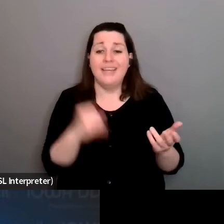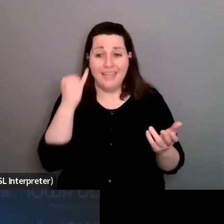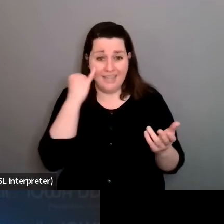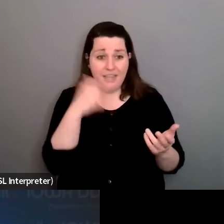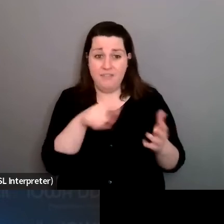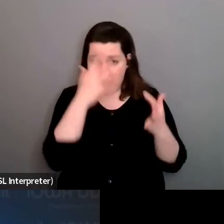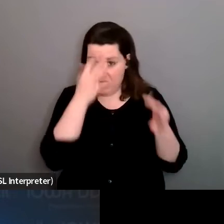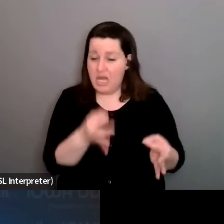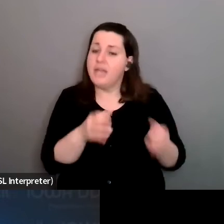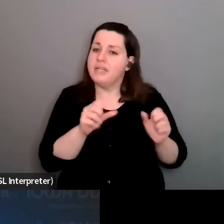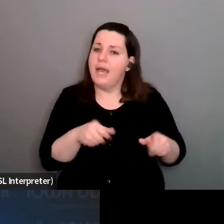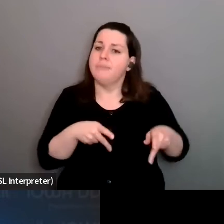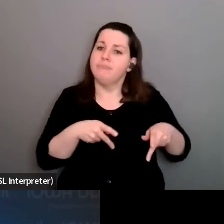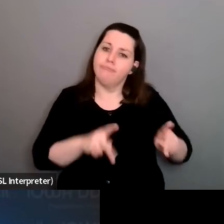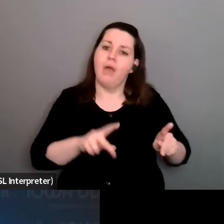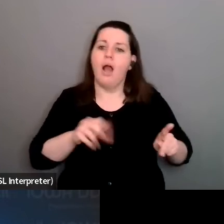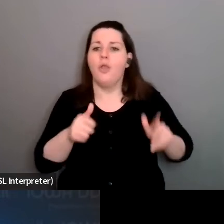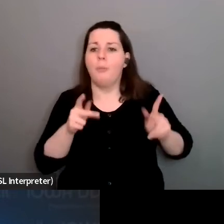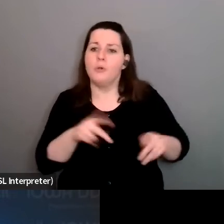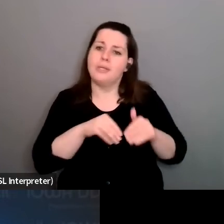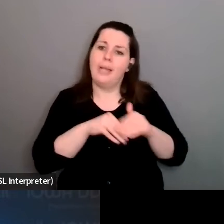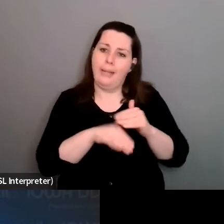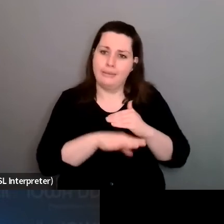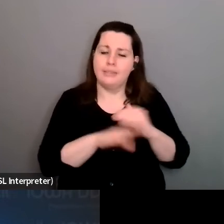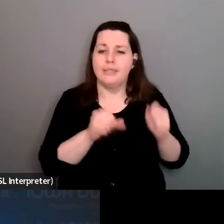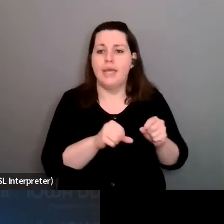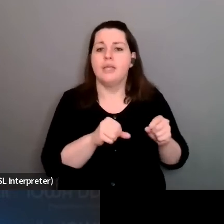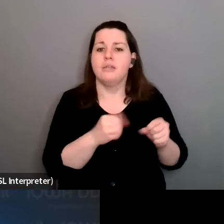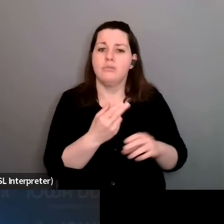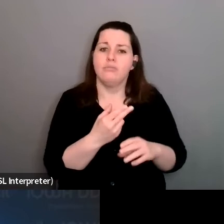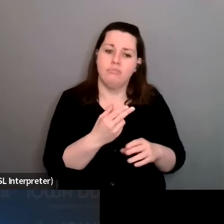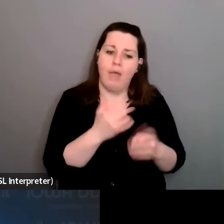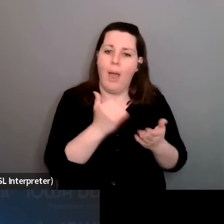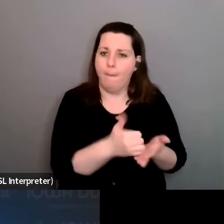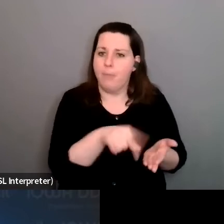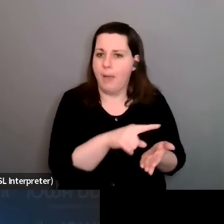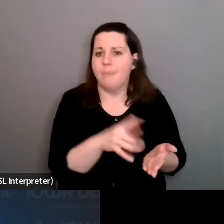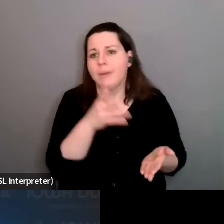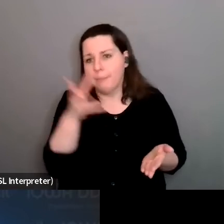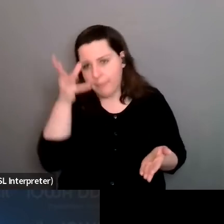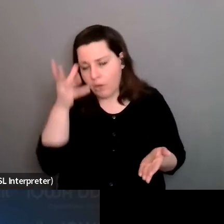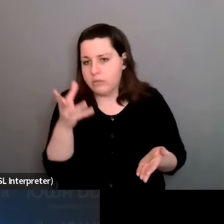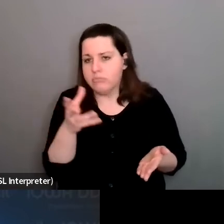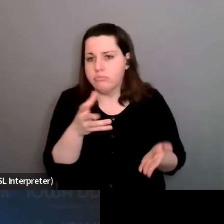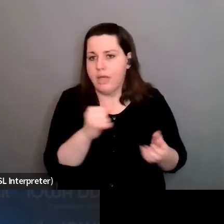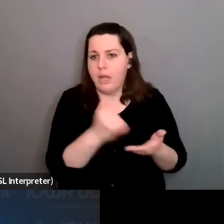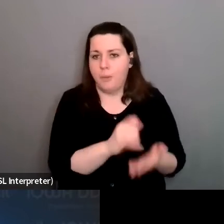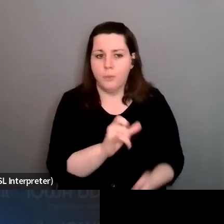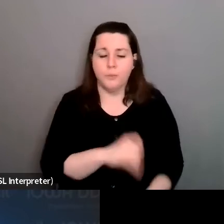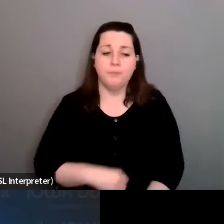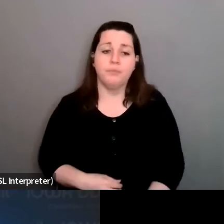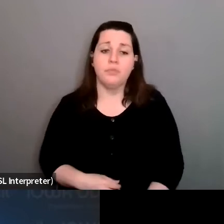can grant someone else access to act on that account with them, so they can have a parent on there as well.